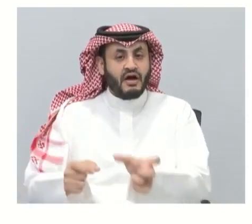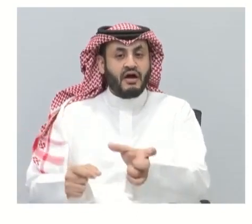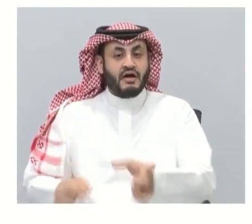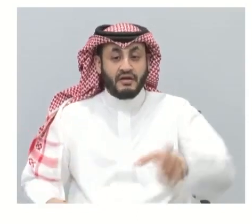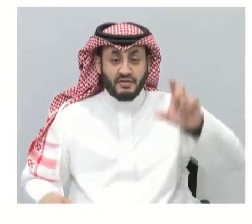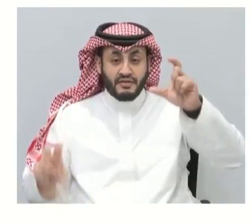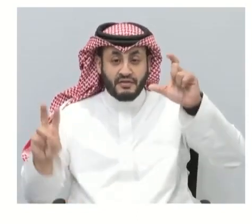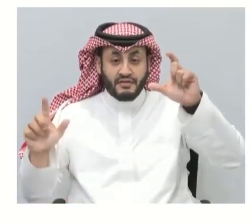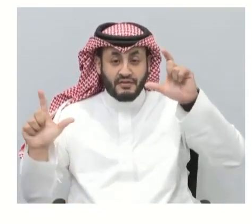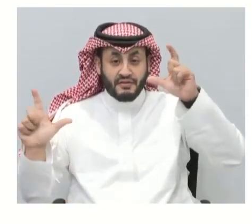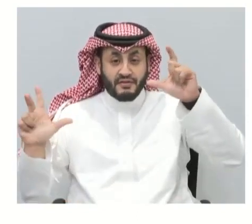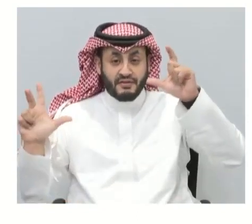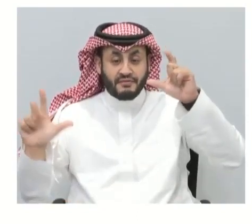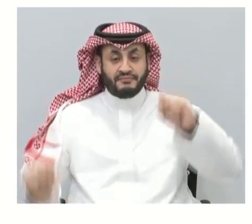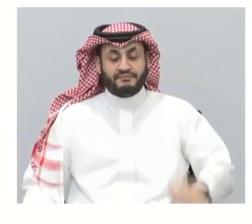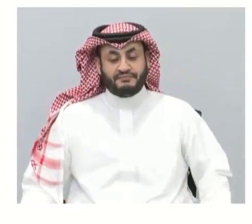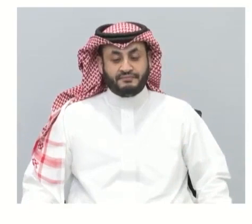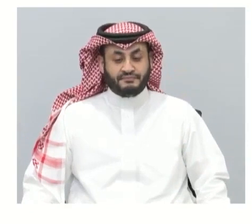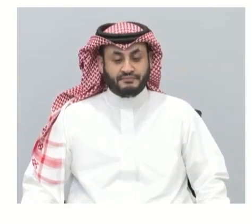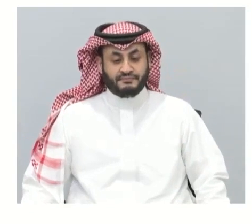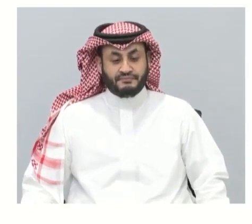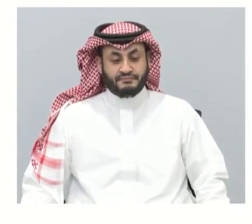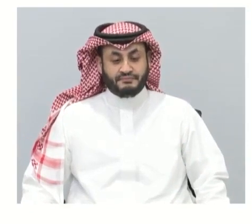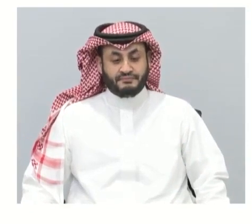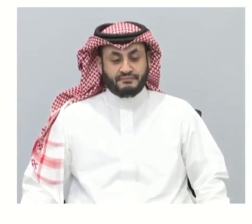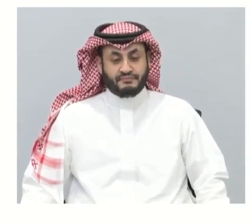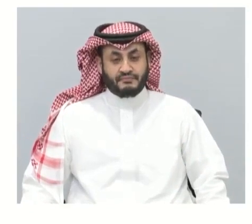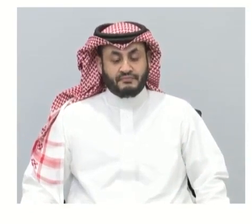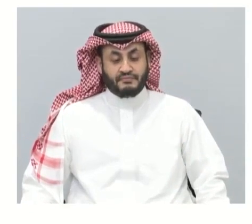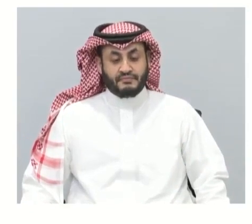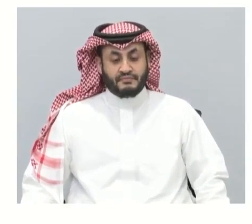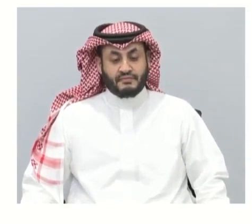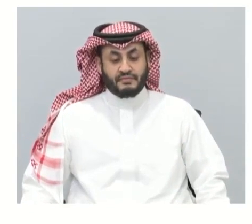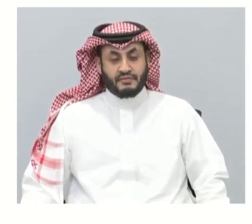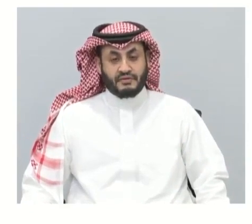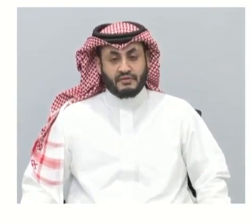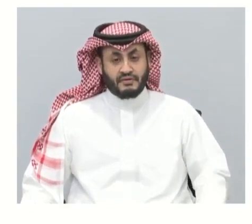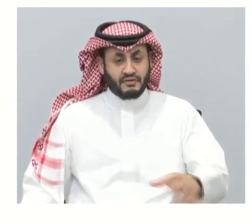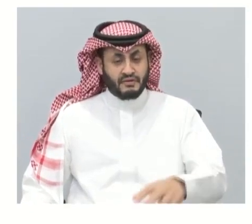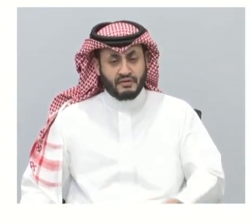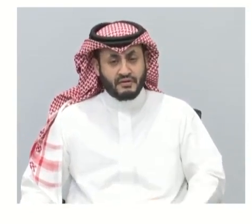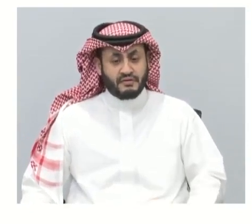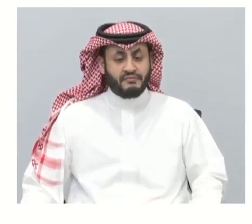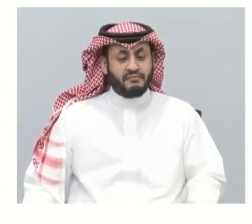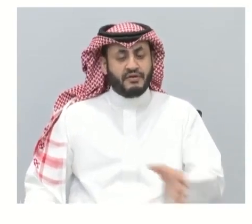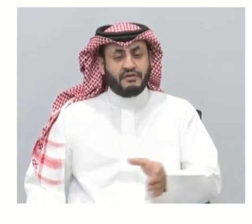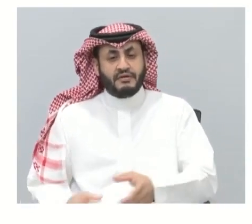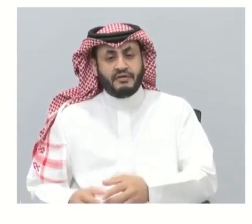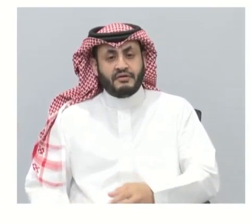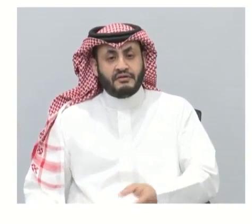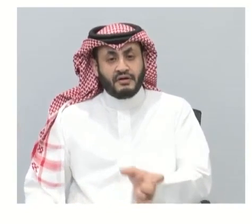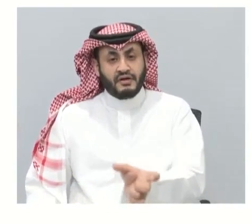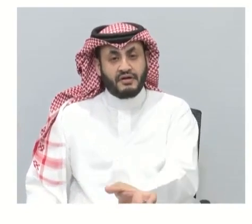I have been working for 3 months. How do you like it? The job is fun. I meet a lot